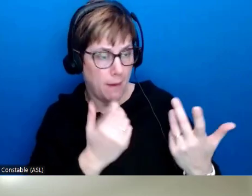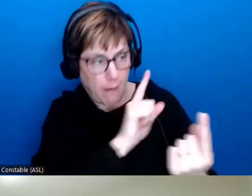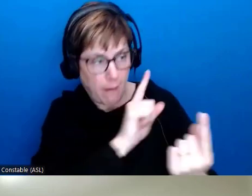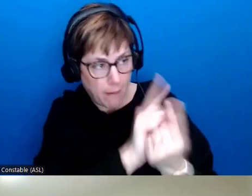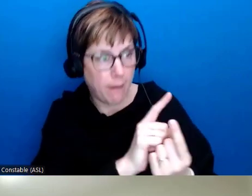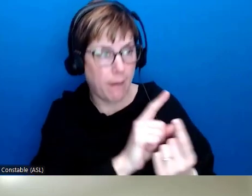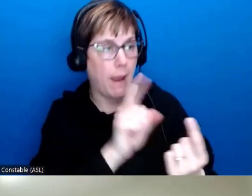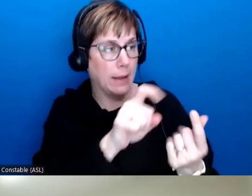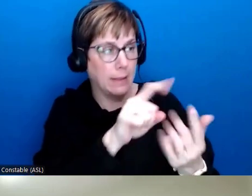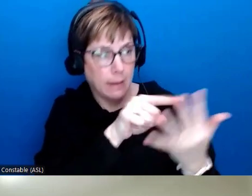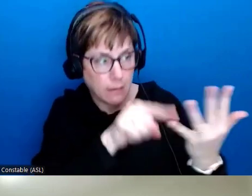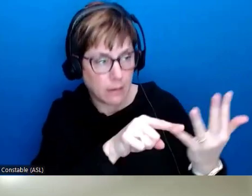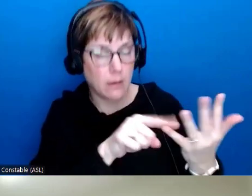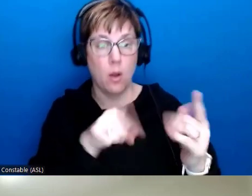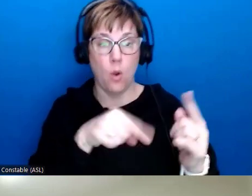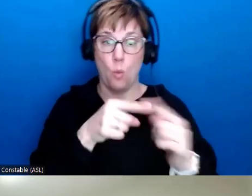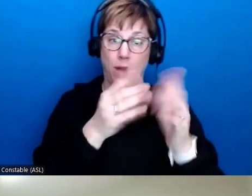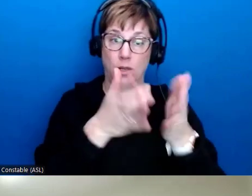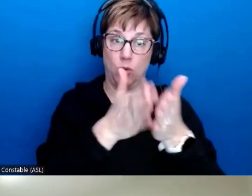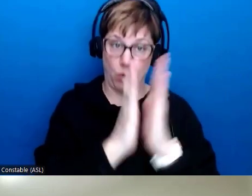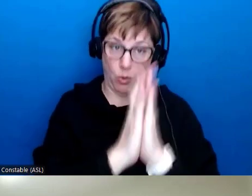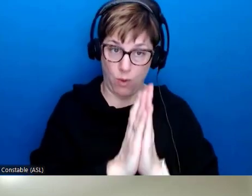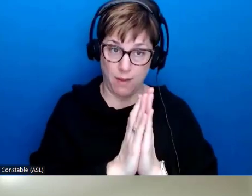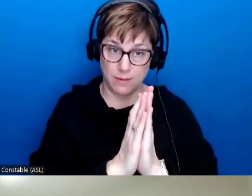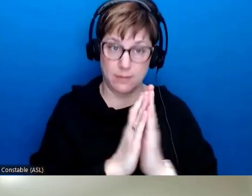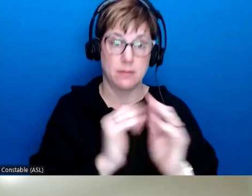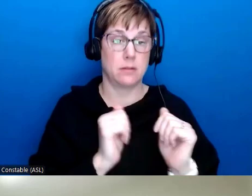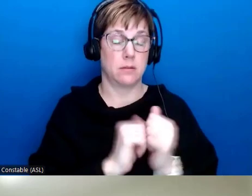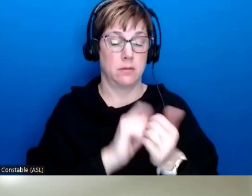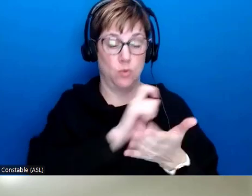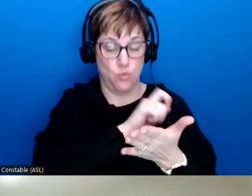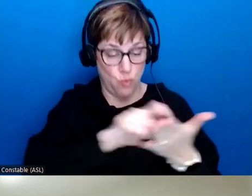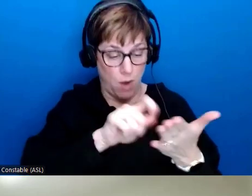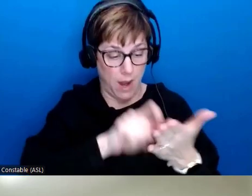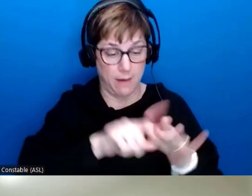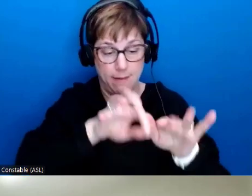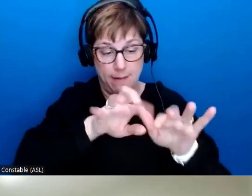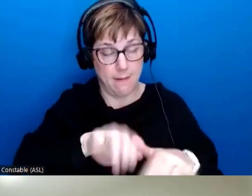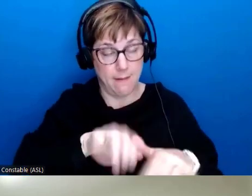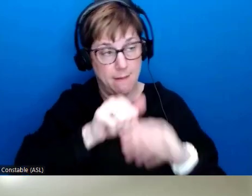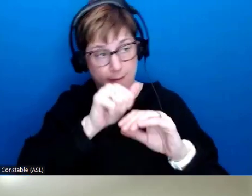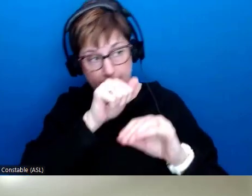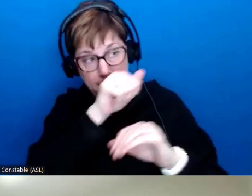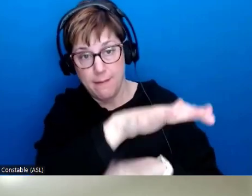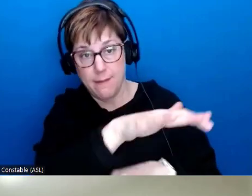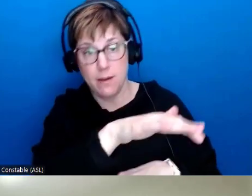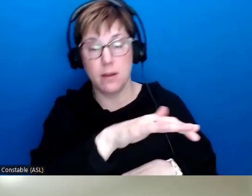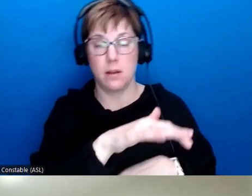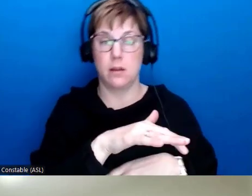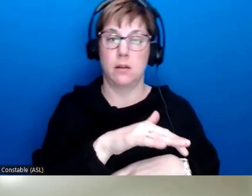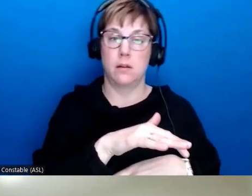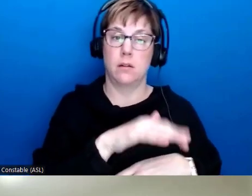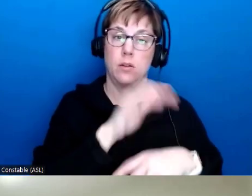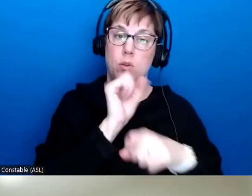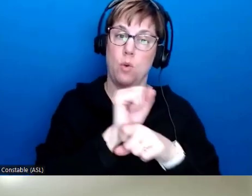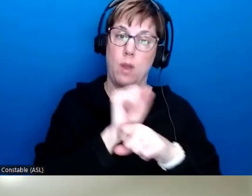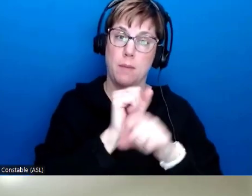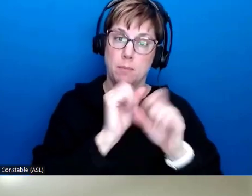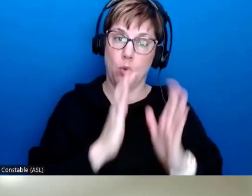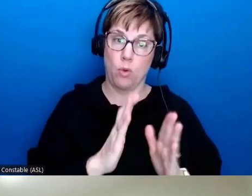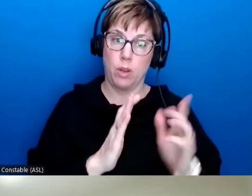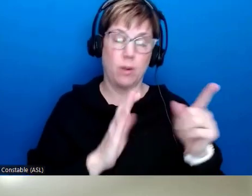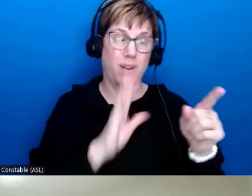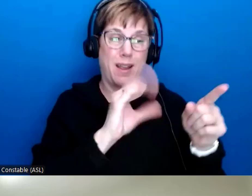basically when you make your request for accommodations and you put it in writing, you should tell your employer the nature of your